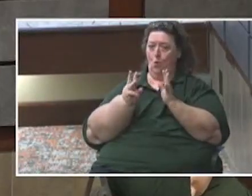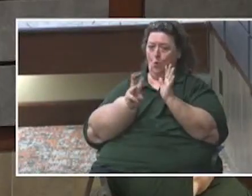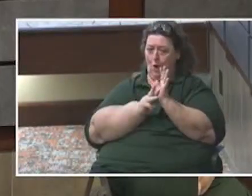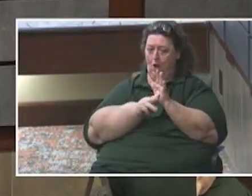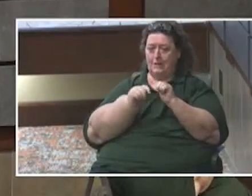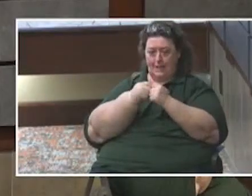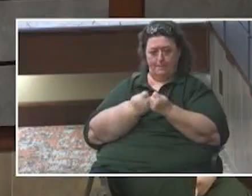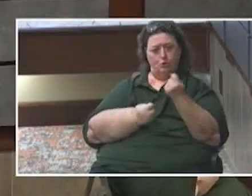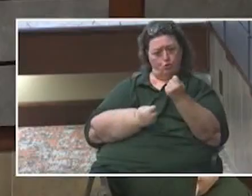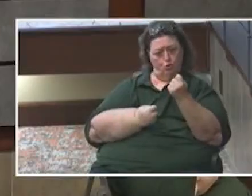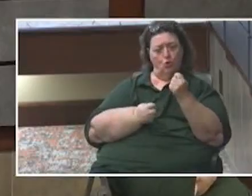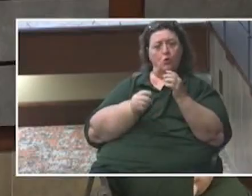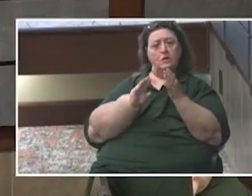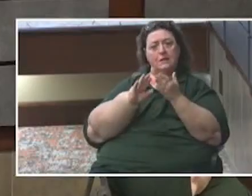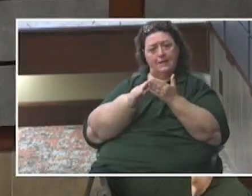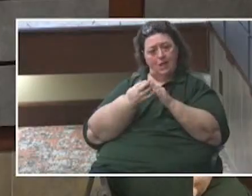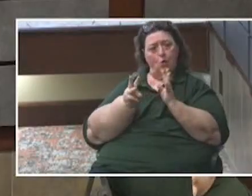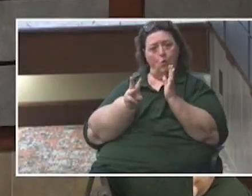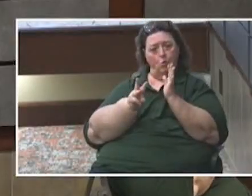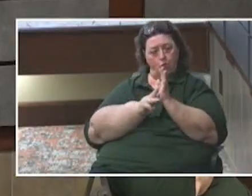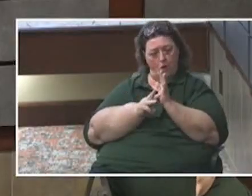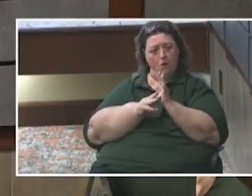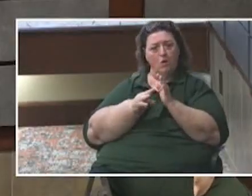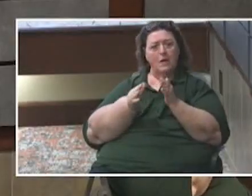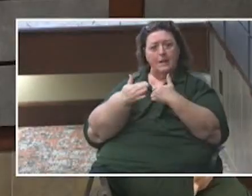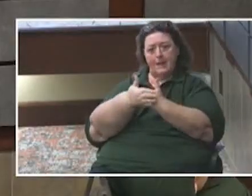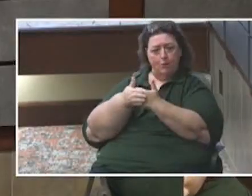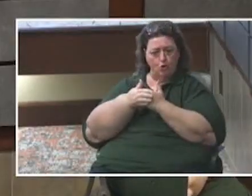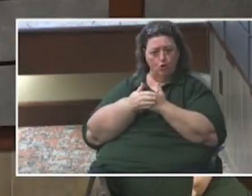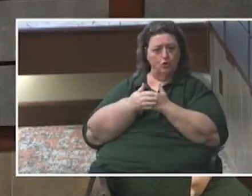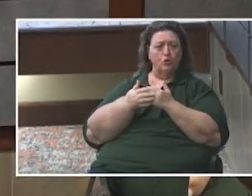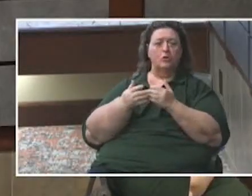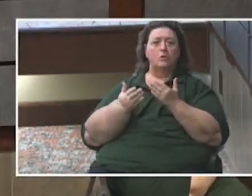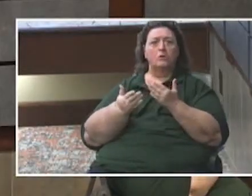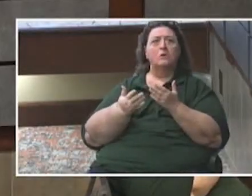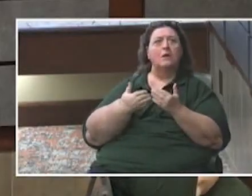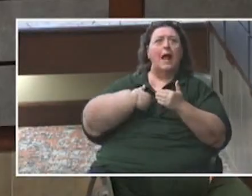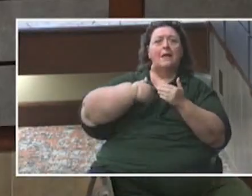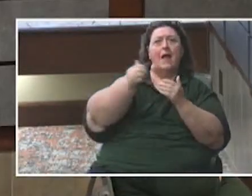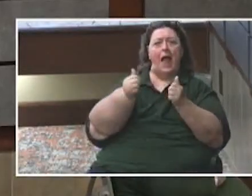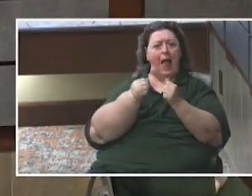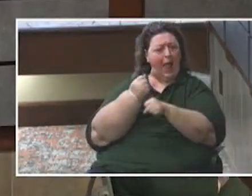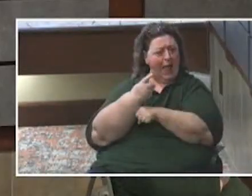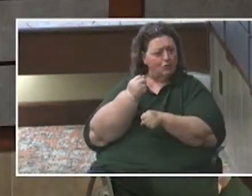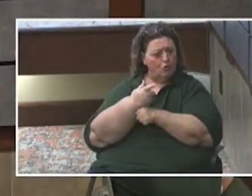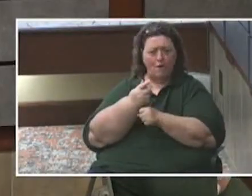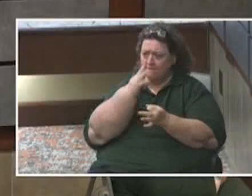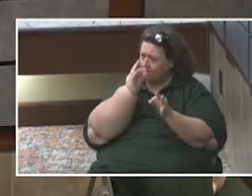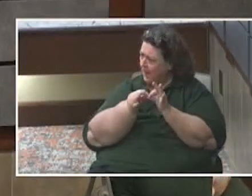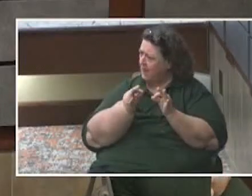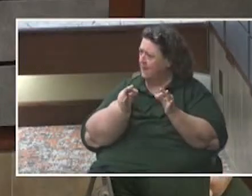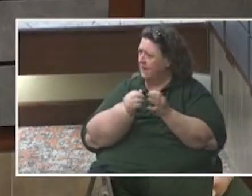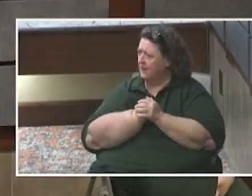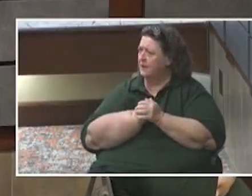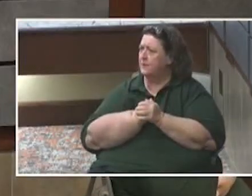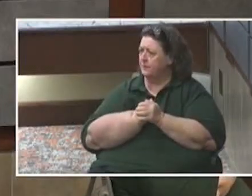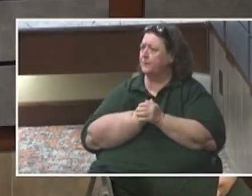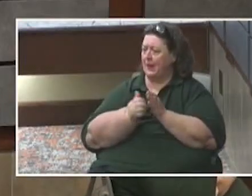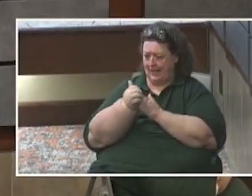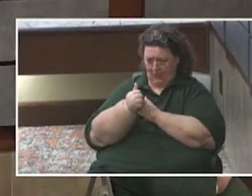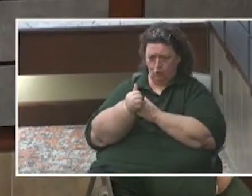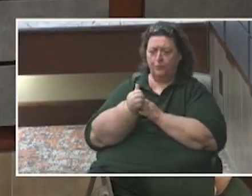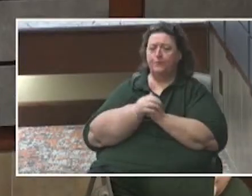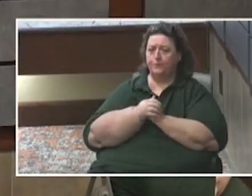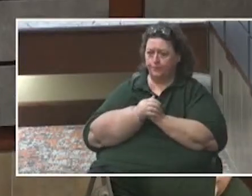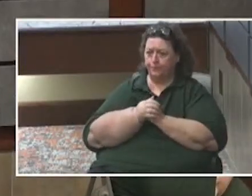On Tuesday, the City of Waco Neighborhood Engagement Department hosted the annual Faith Leaders Summit at the Waco Convention Center. Nearly 170